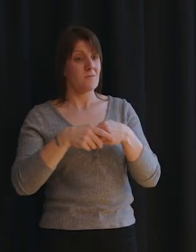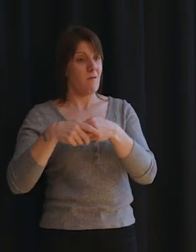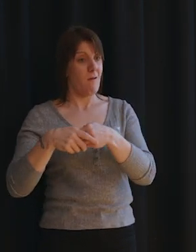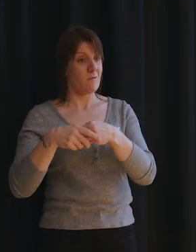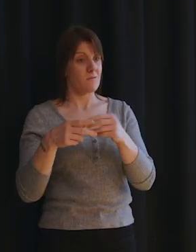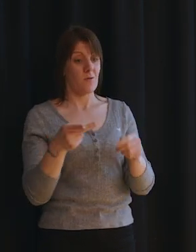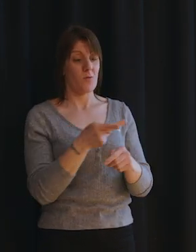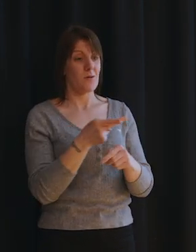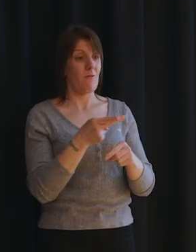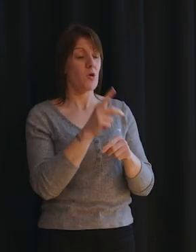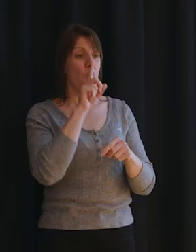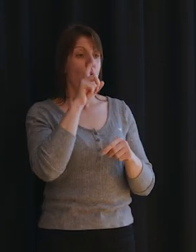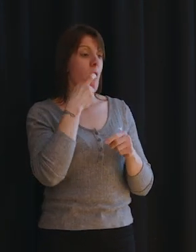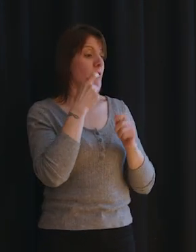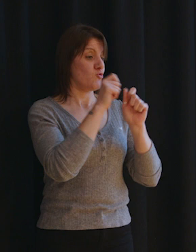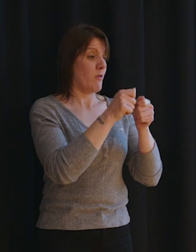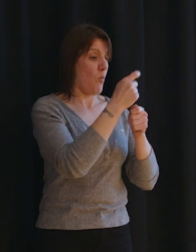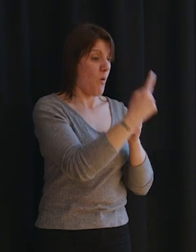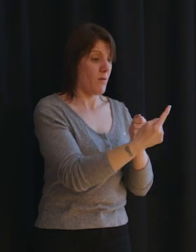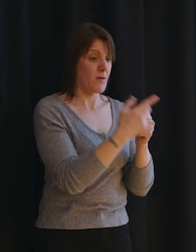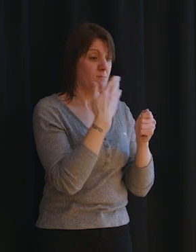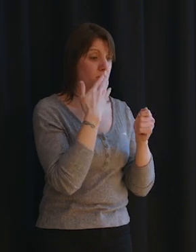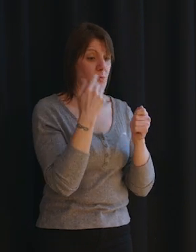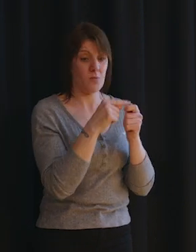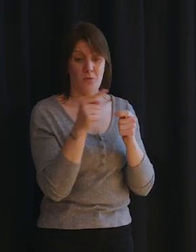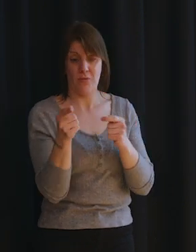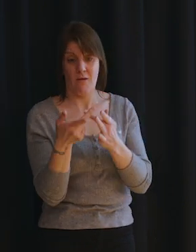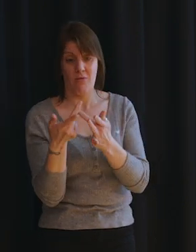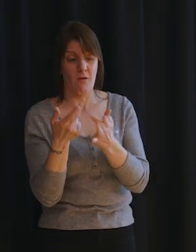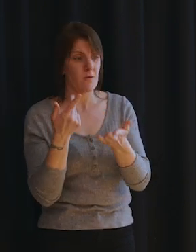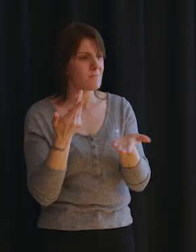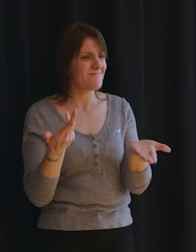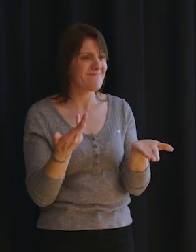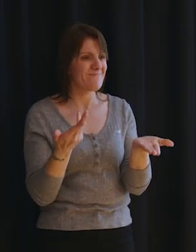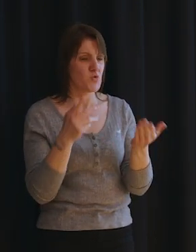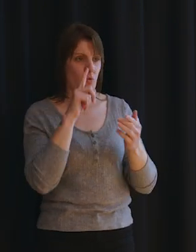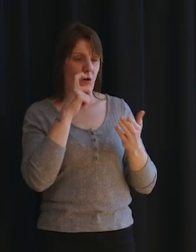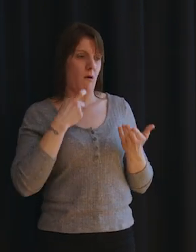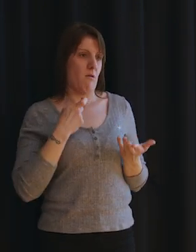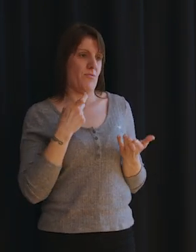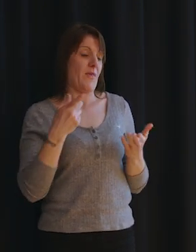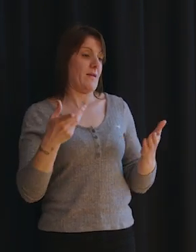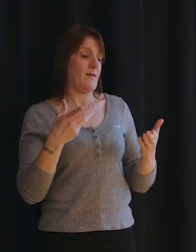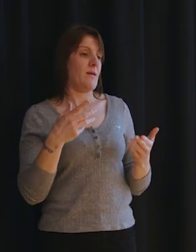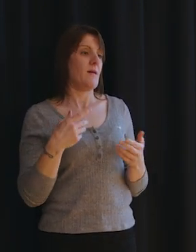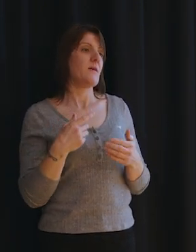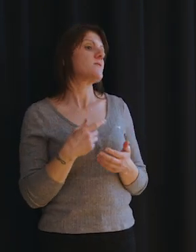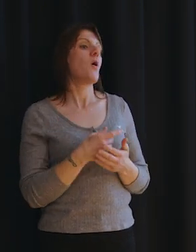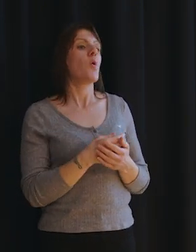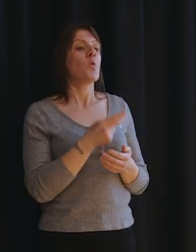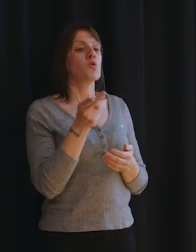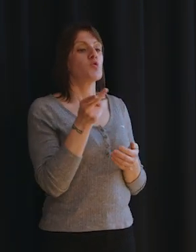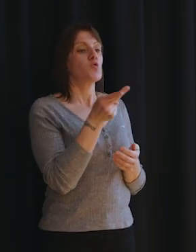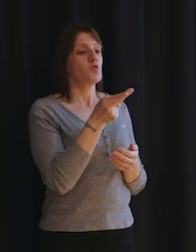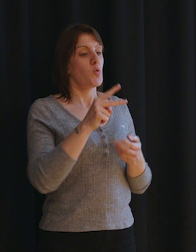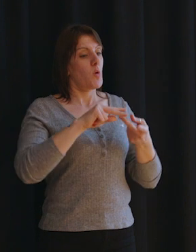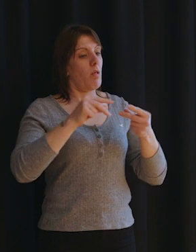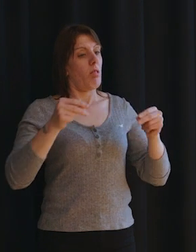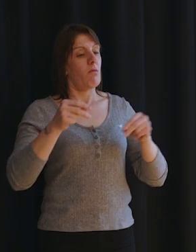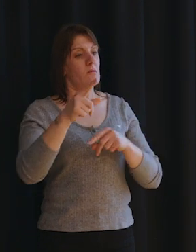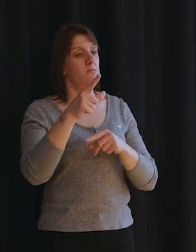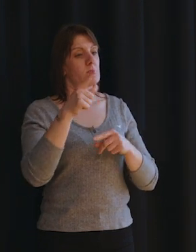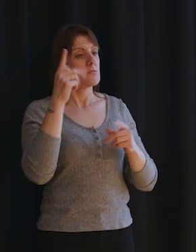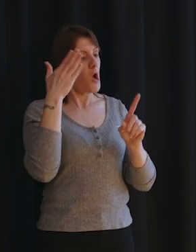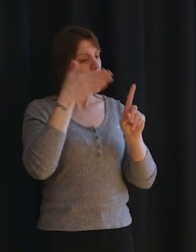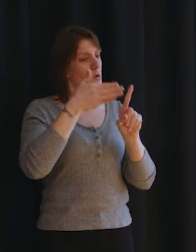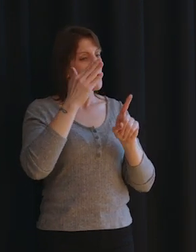basically without the other. I'm sure you'll agree. And in terms of just in terms of dual diagnosis, we talk about all